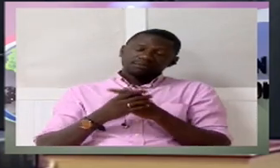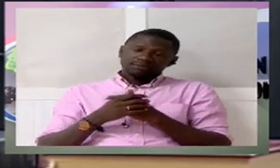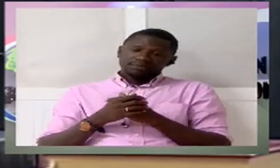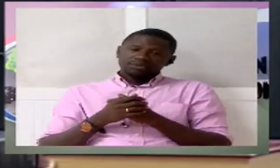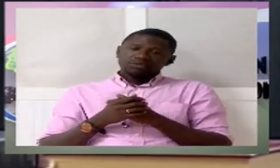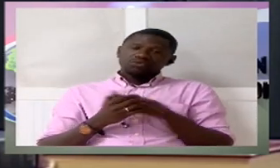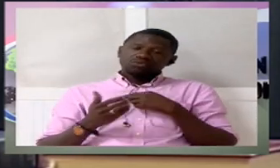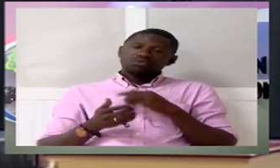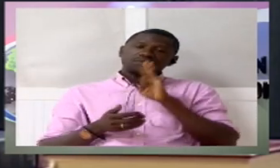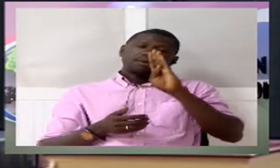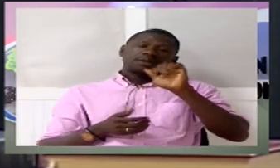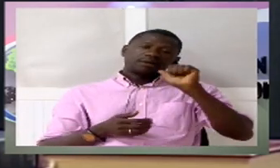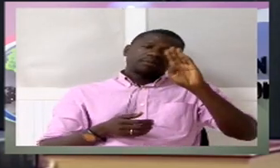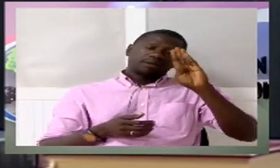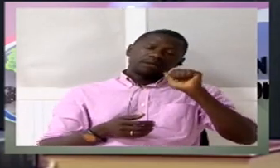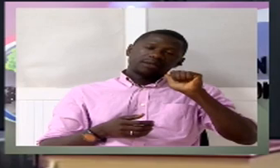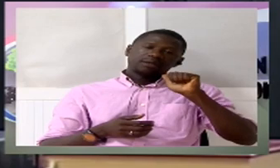to Baba's children